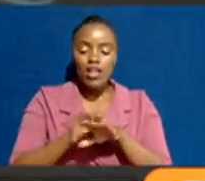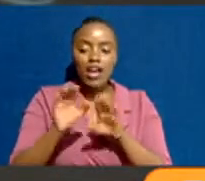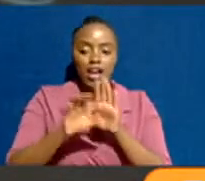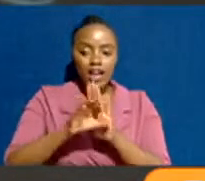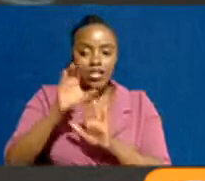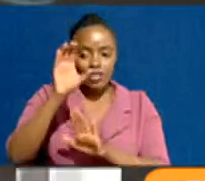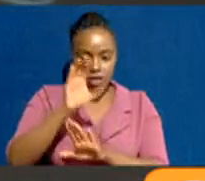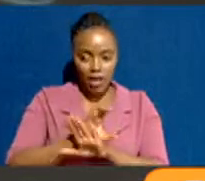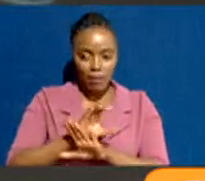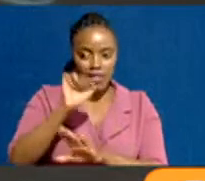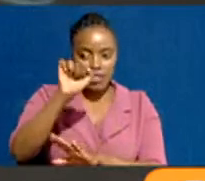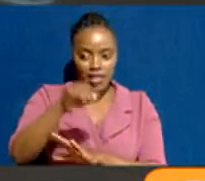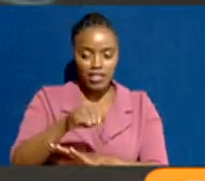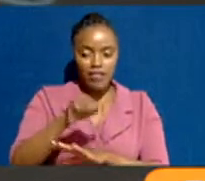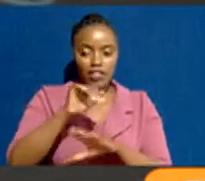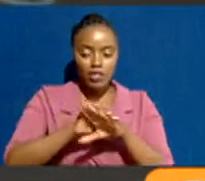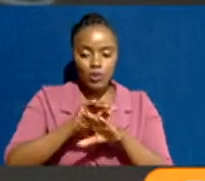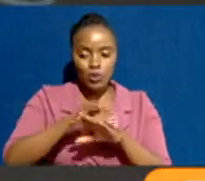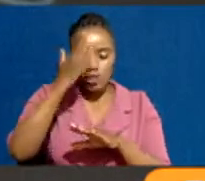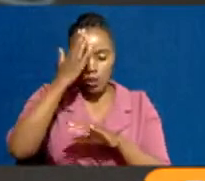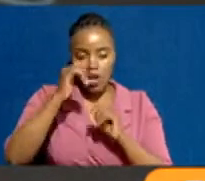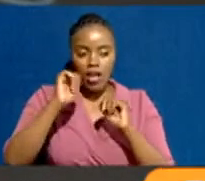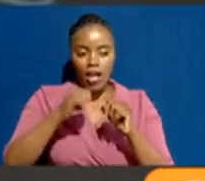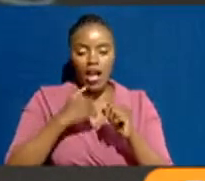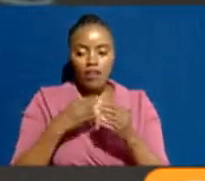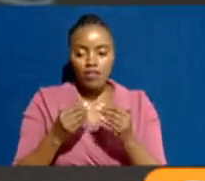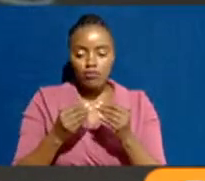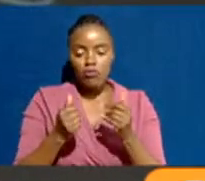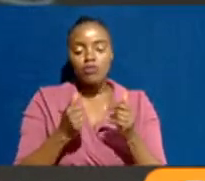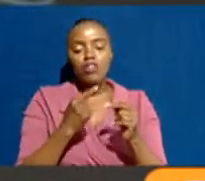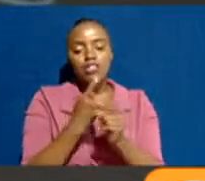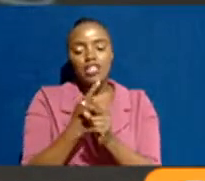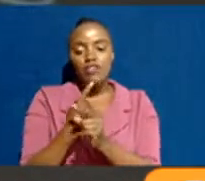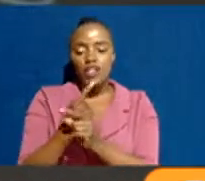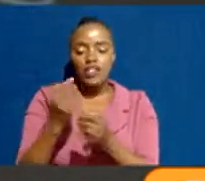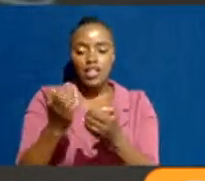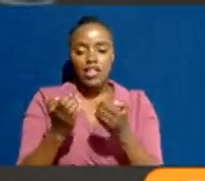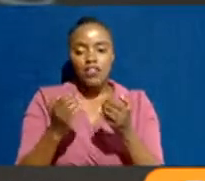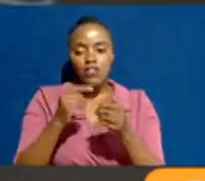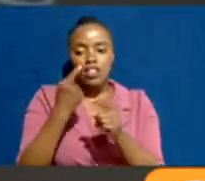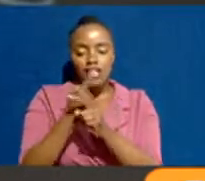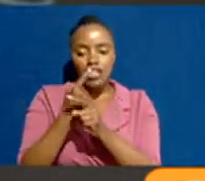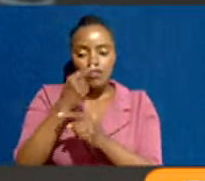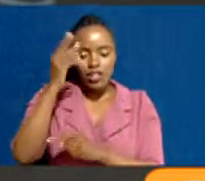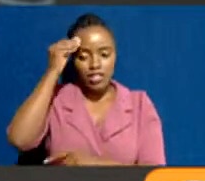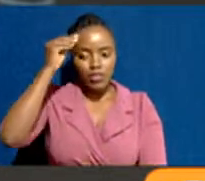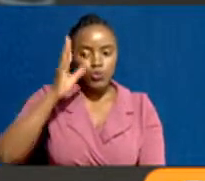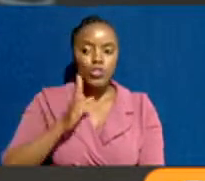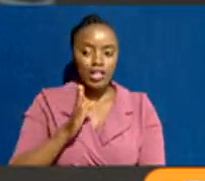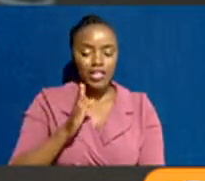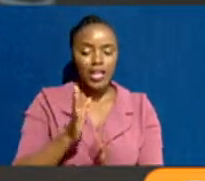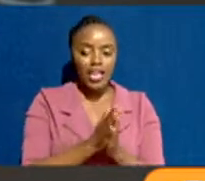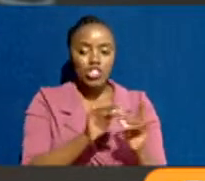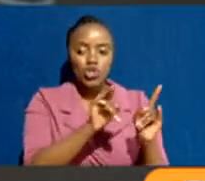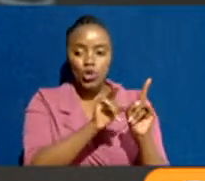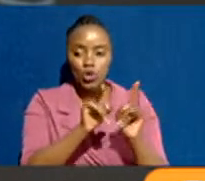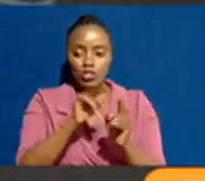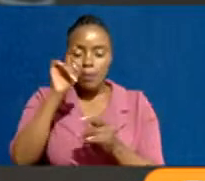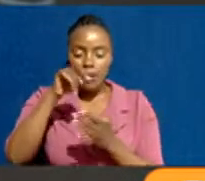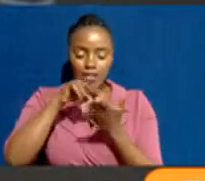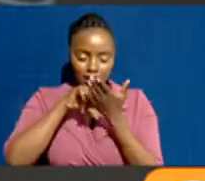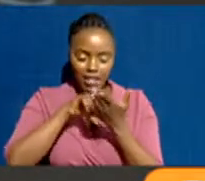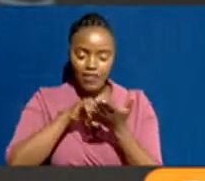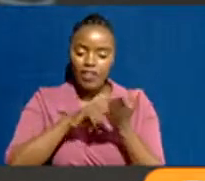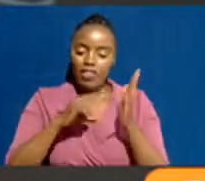curriculum. It is good because it caters for the different needs of the different learners. And I have to emphasize